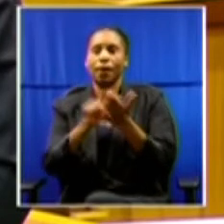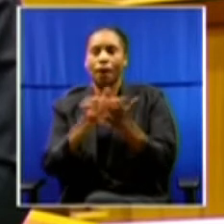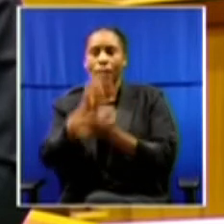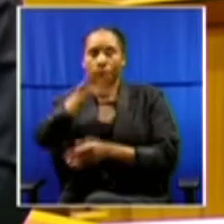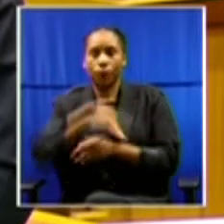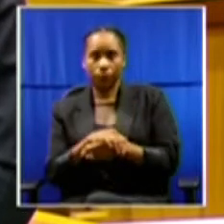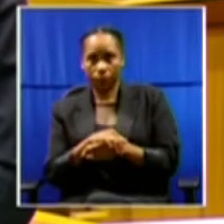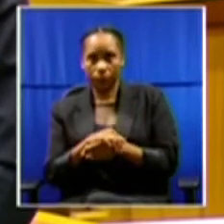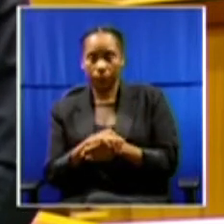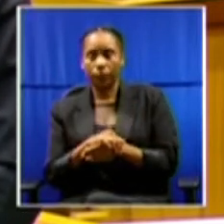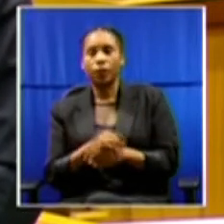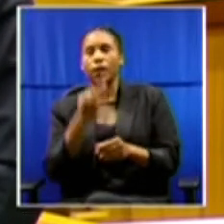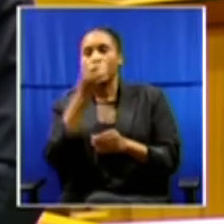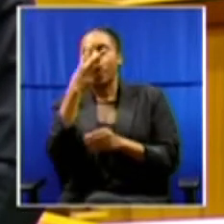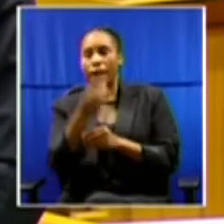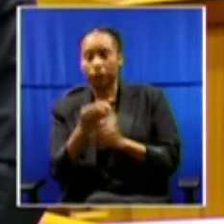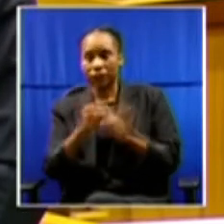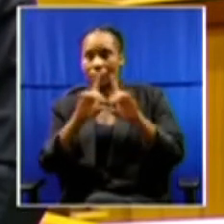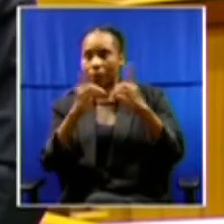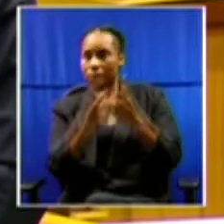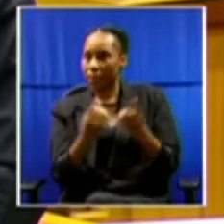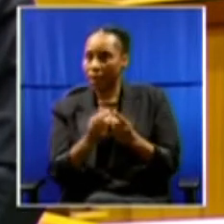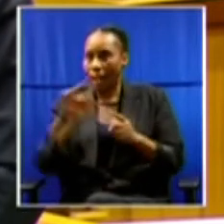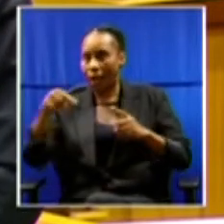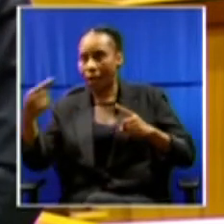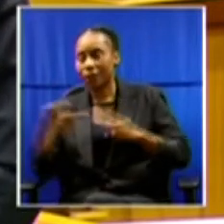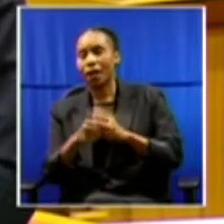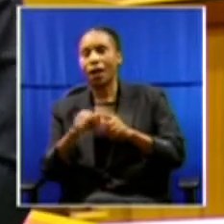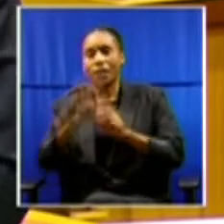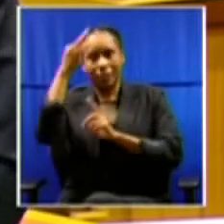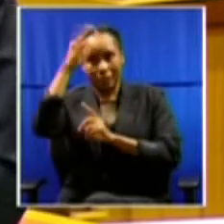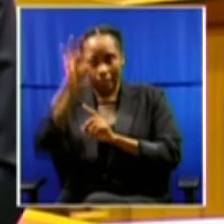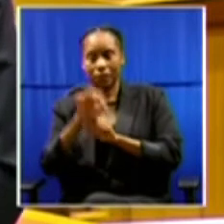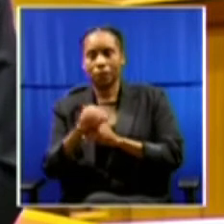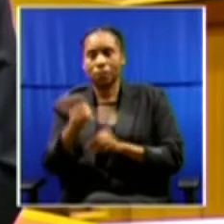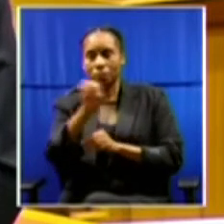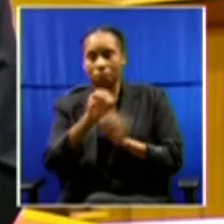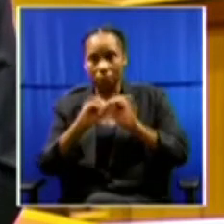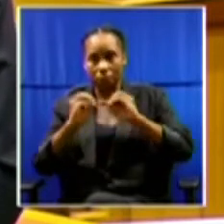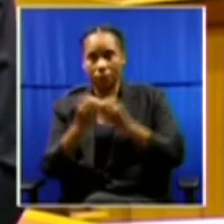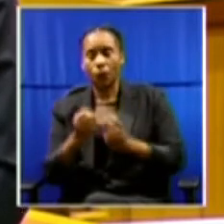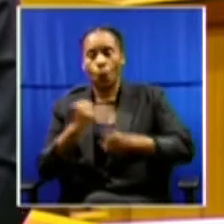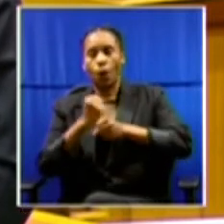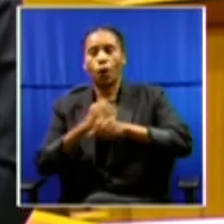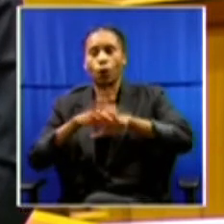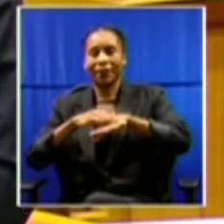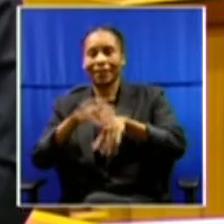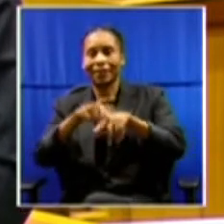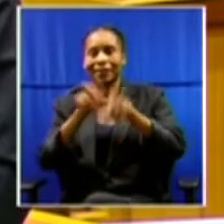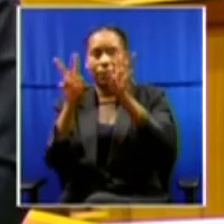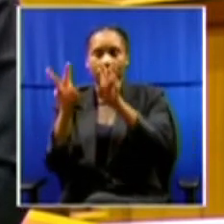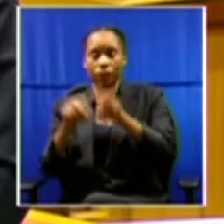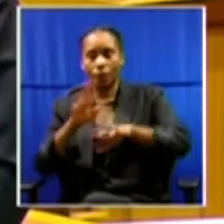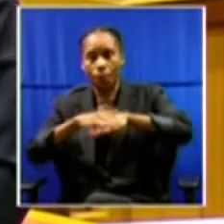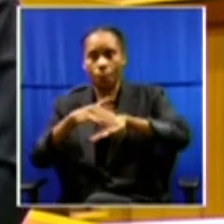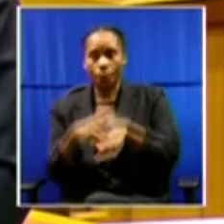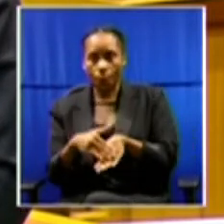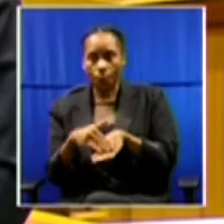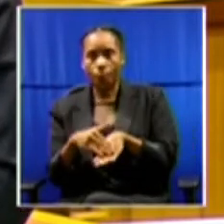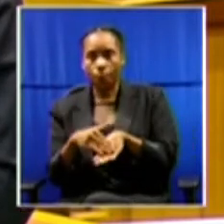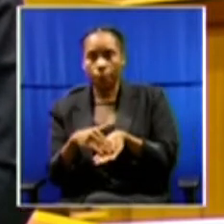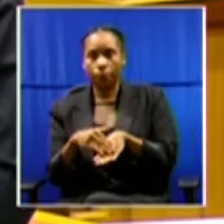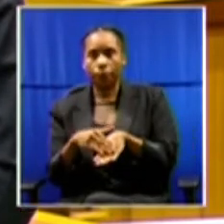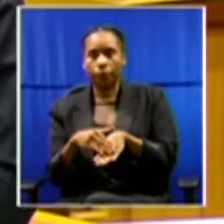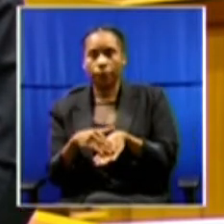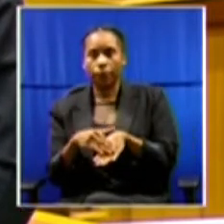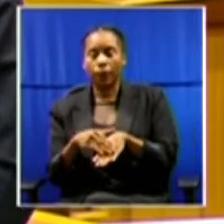JCPS cluster departments and other state organs to deal with such matters. Furthermore,